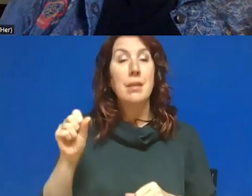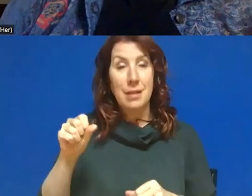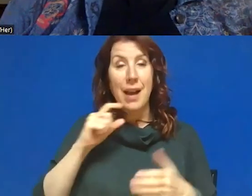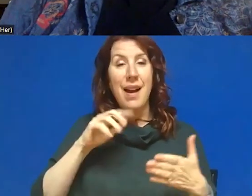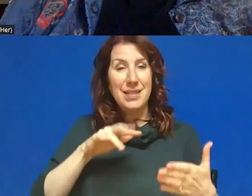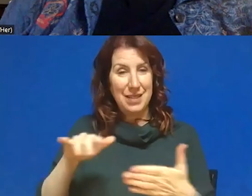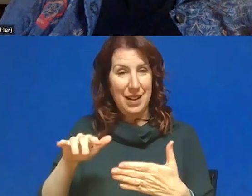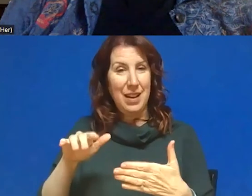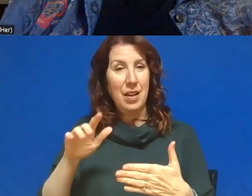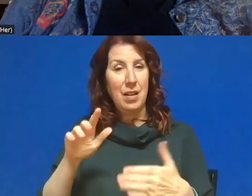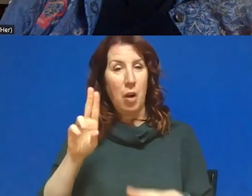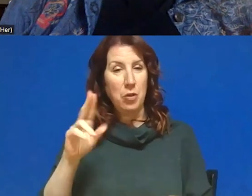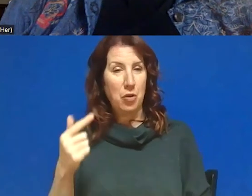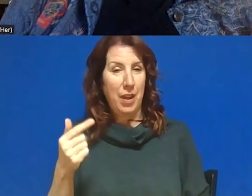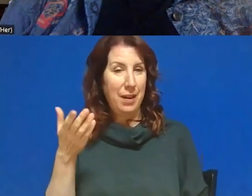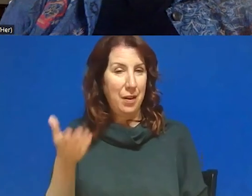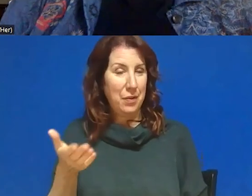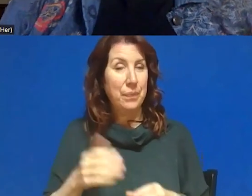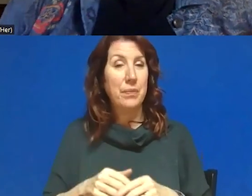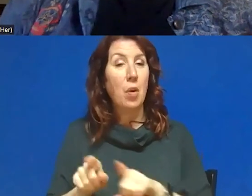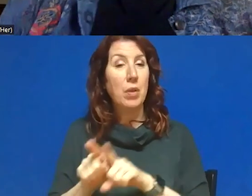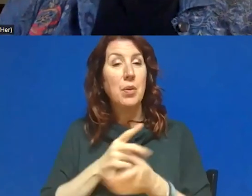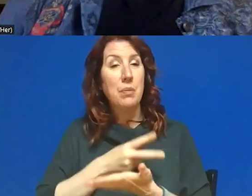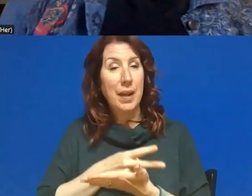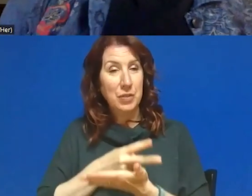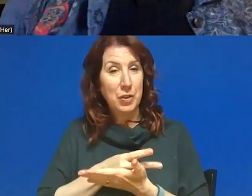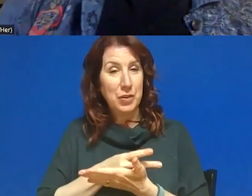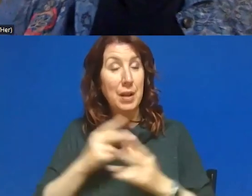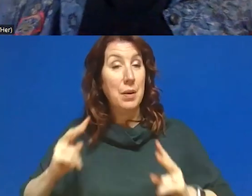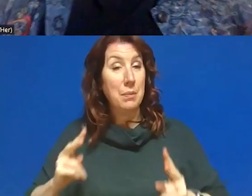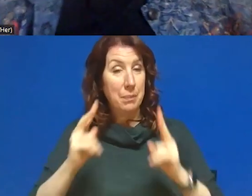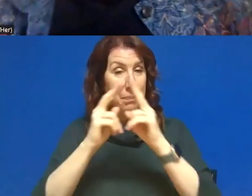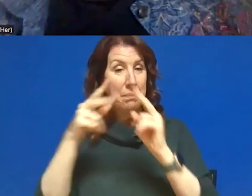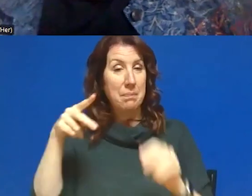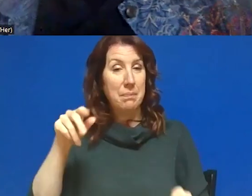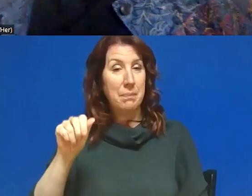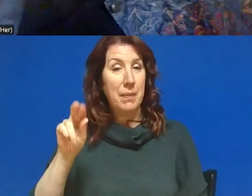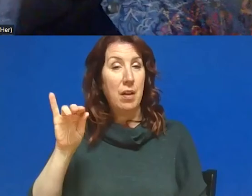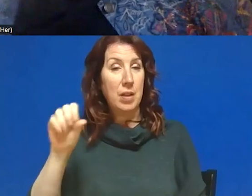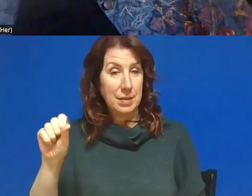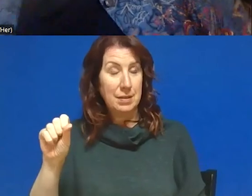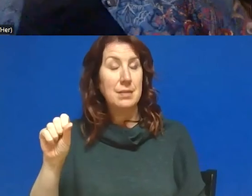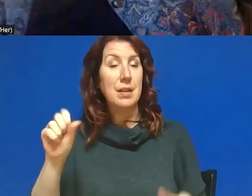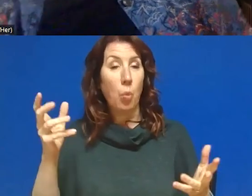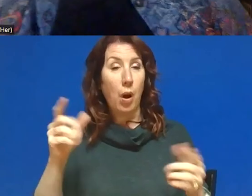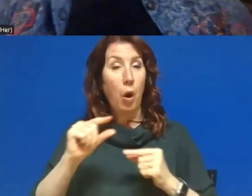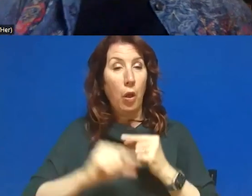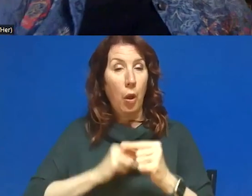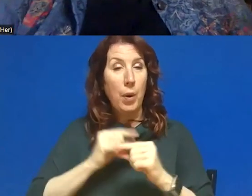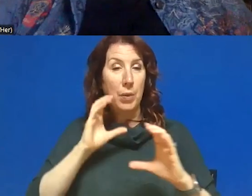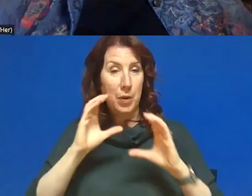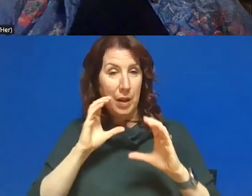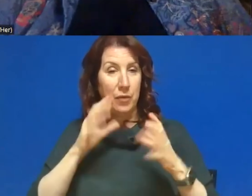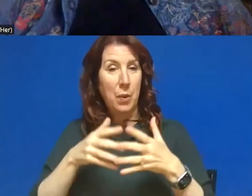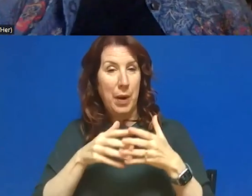the Sorbonne for my undergrad, but I also got my master's degree in Paris. I have a master's in global communication from the American University of